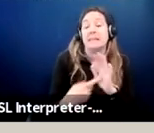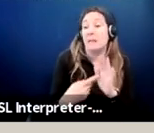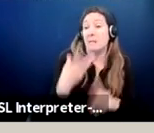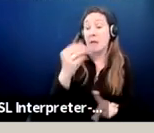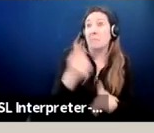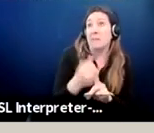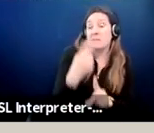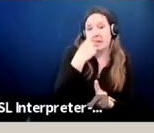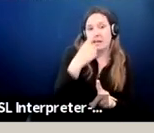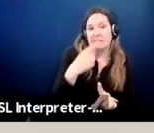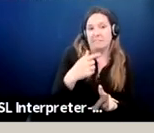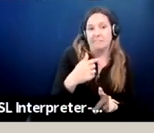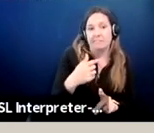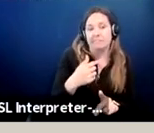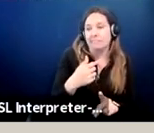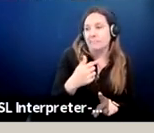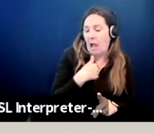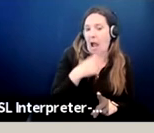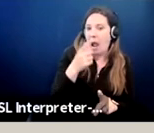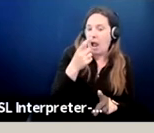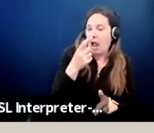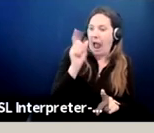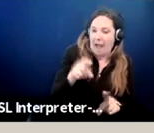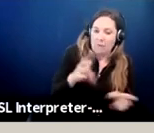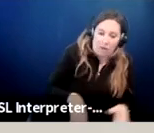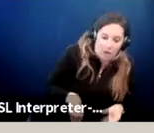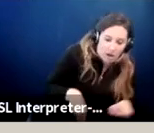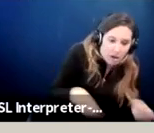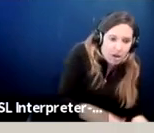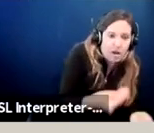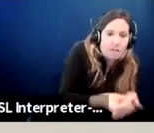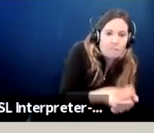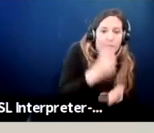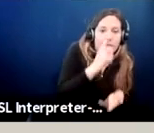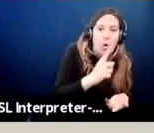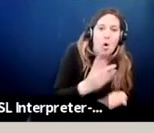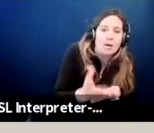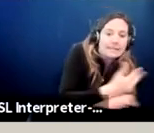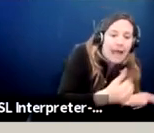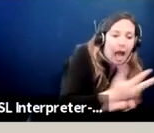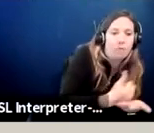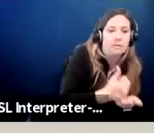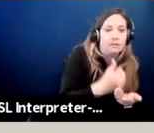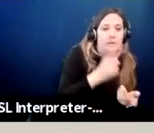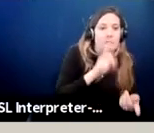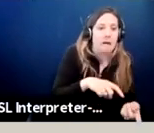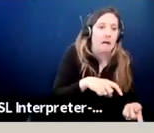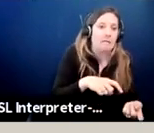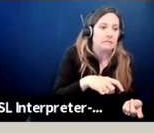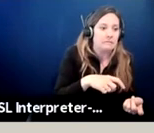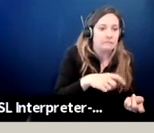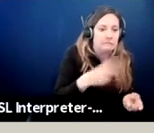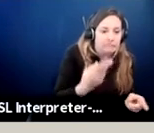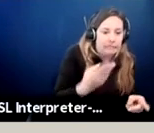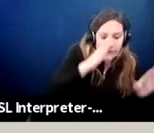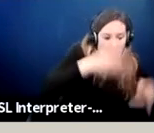you know, I understand I've got to be spending money on salaries and it's all sweat equity. I can't tap into SR&ED. Well, there's actually a way you can.